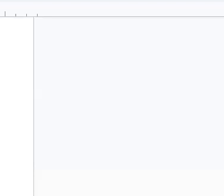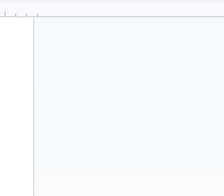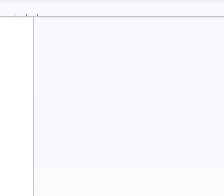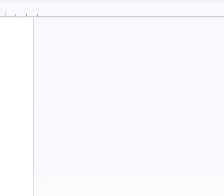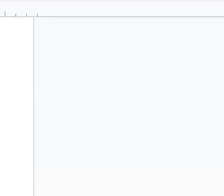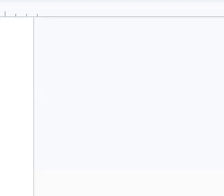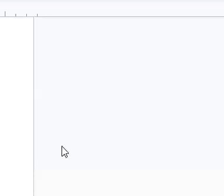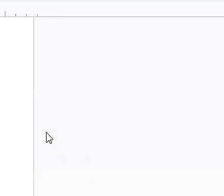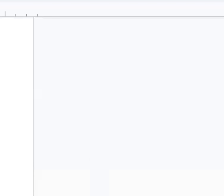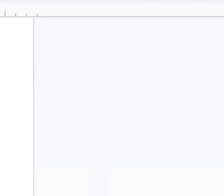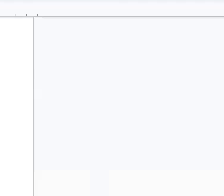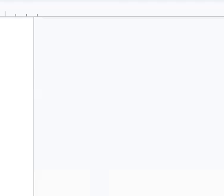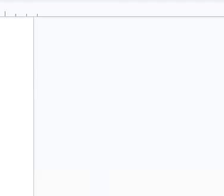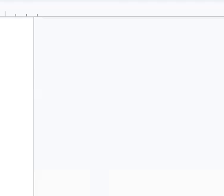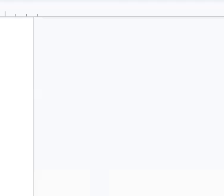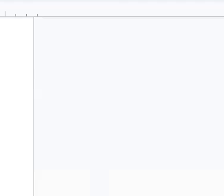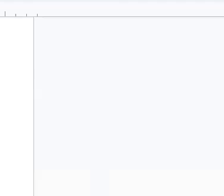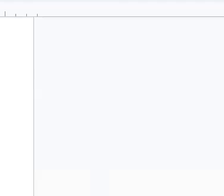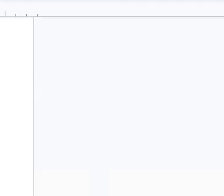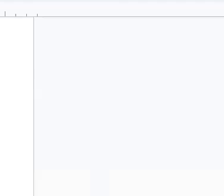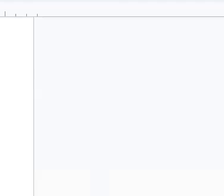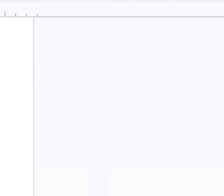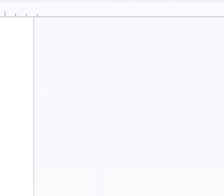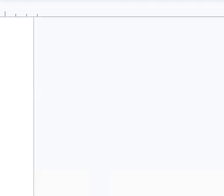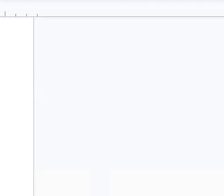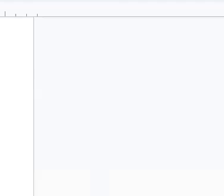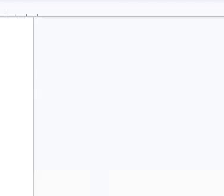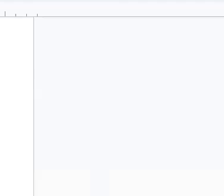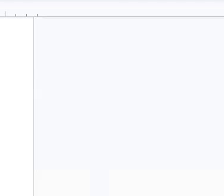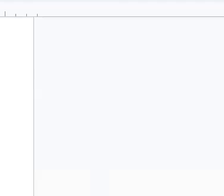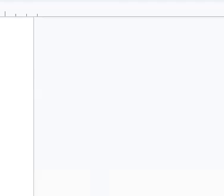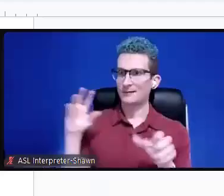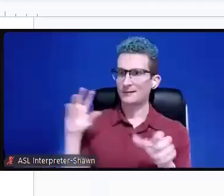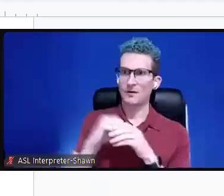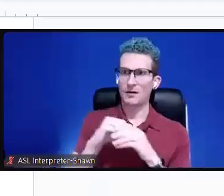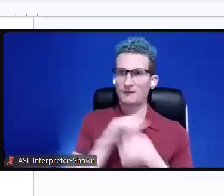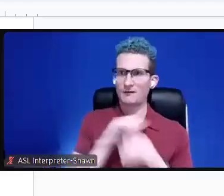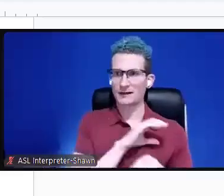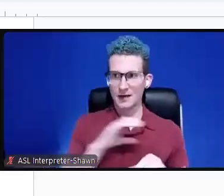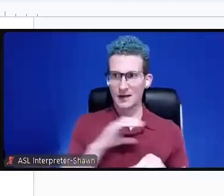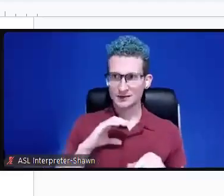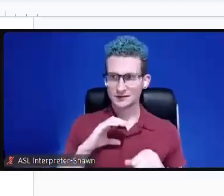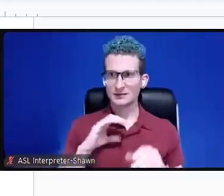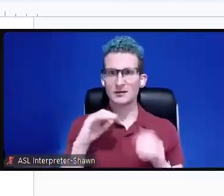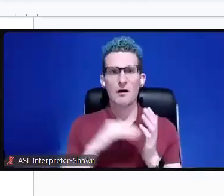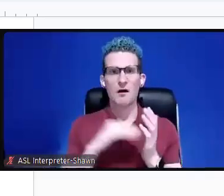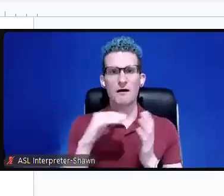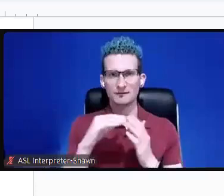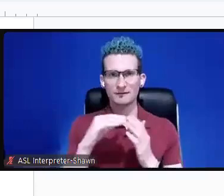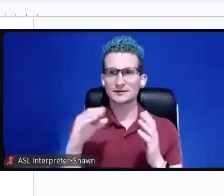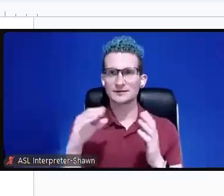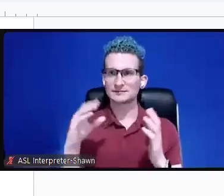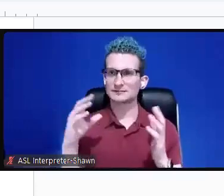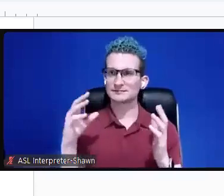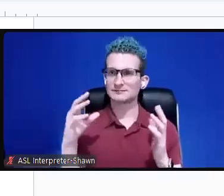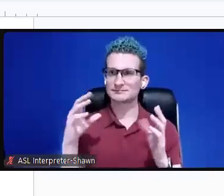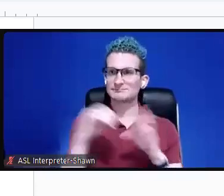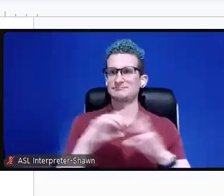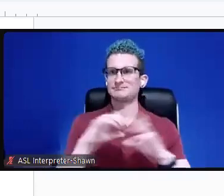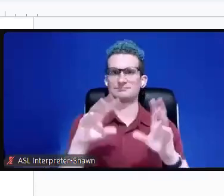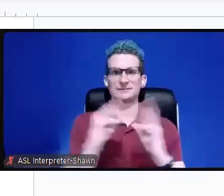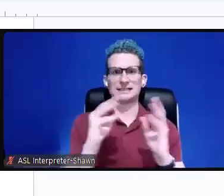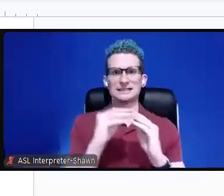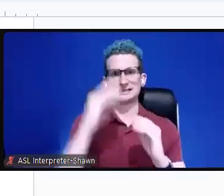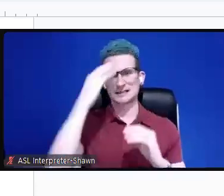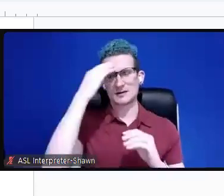all really want to be involved with the council and are often on these meetings. I know we've got at least one of them. I